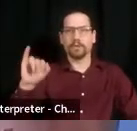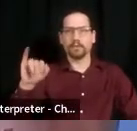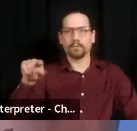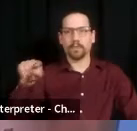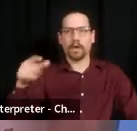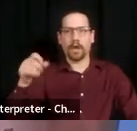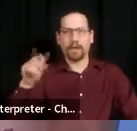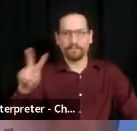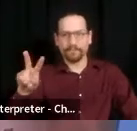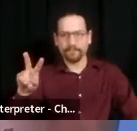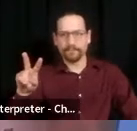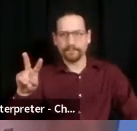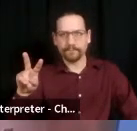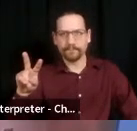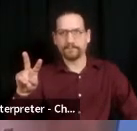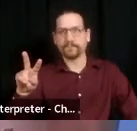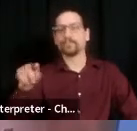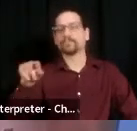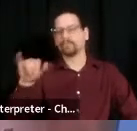www.riema.ri.gov. I'll repeat that.